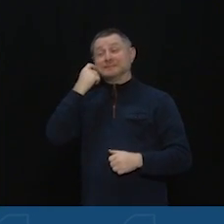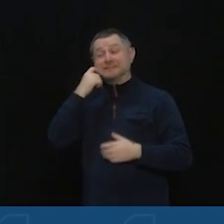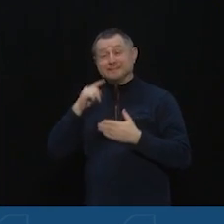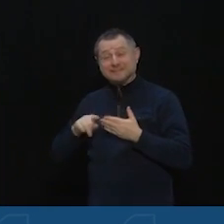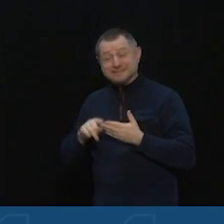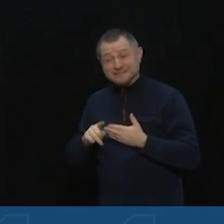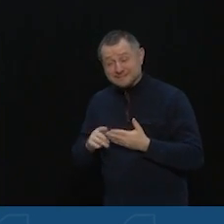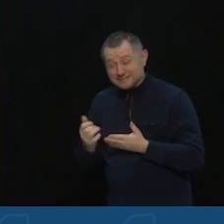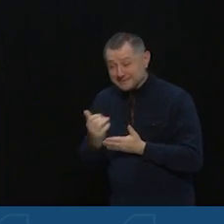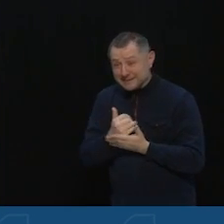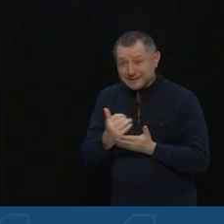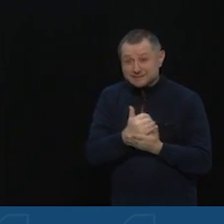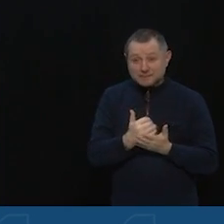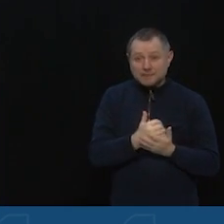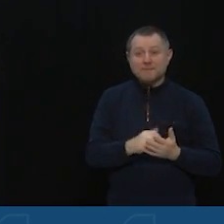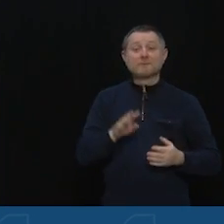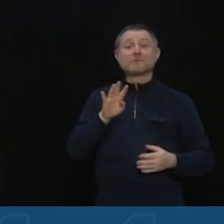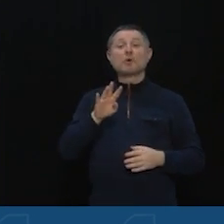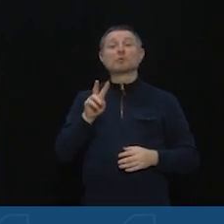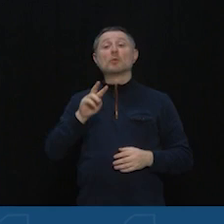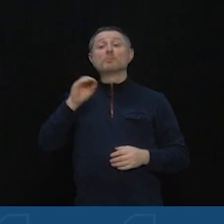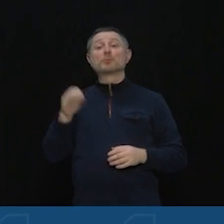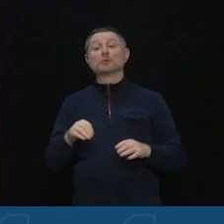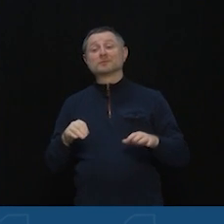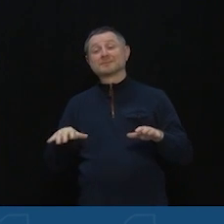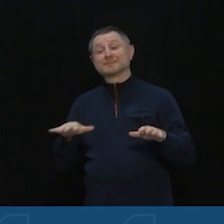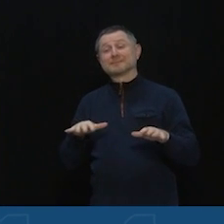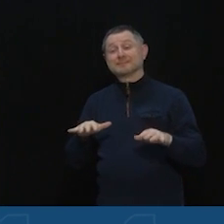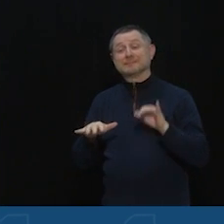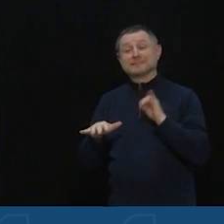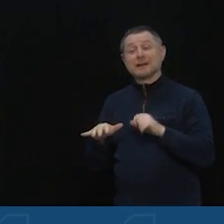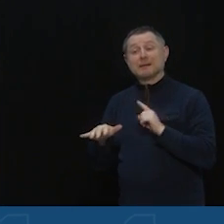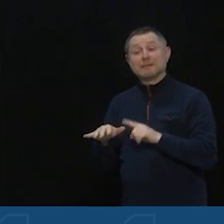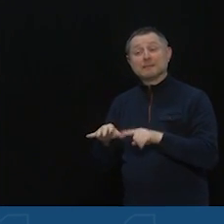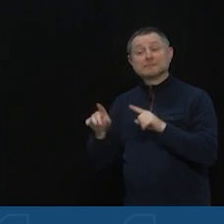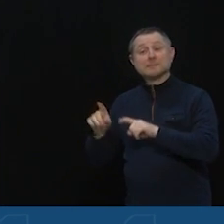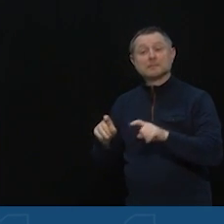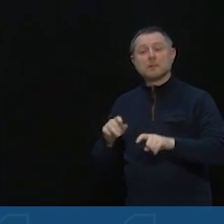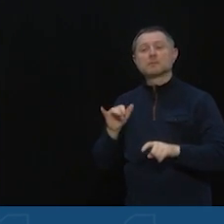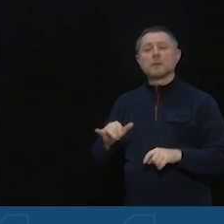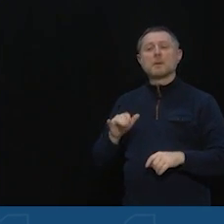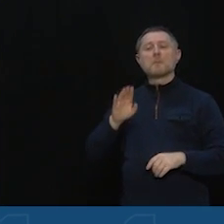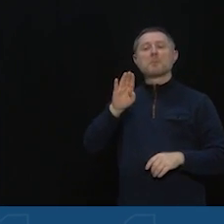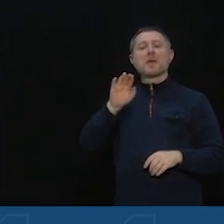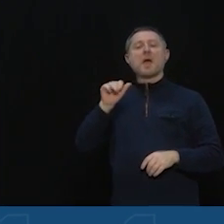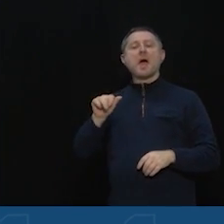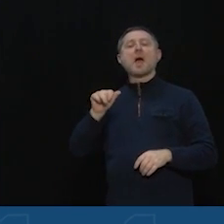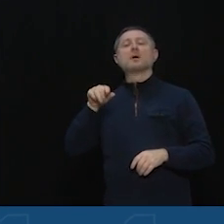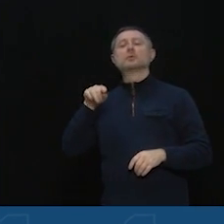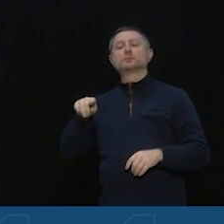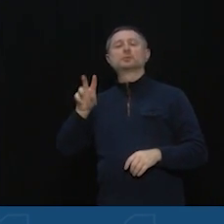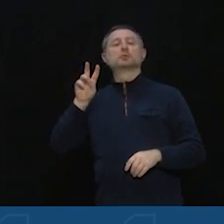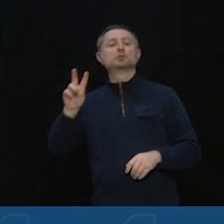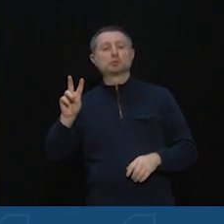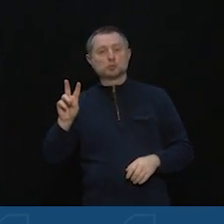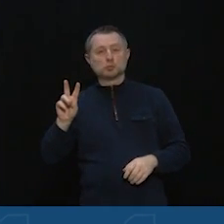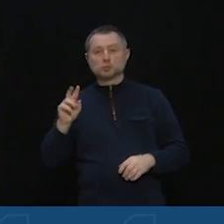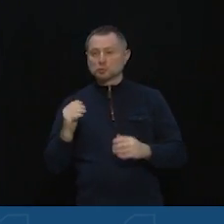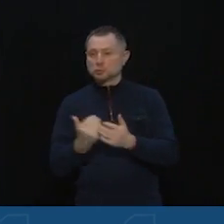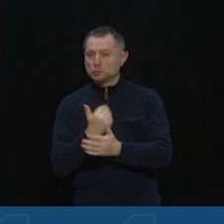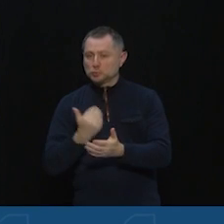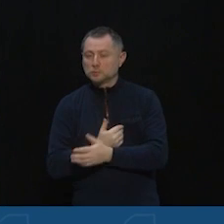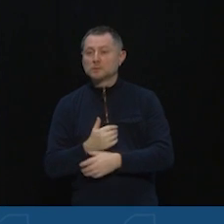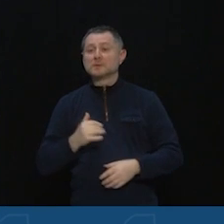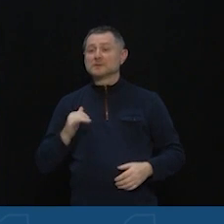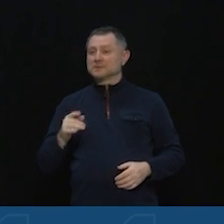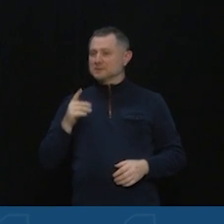just mentioned, that 42% of those Omicron sequences are the new BA.2 variant. This increase in the